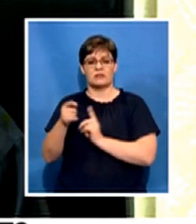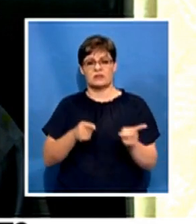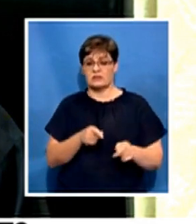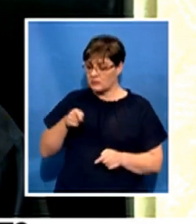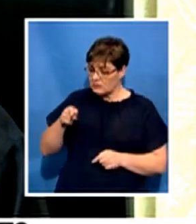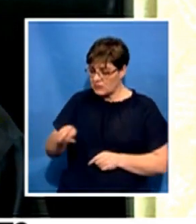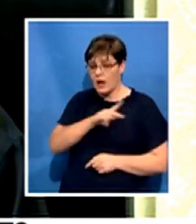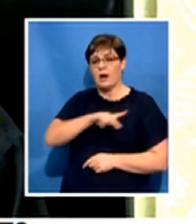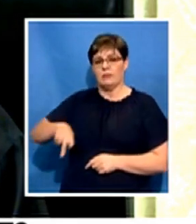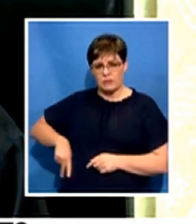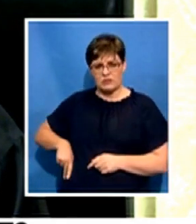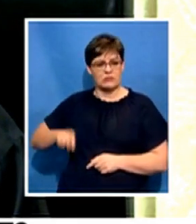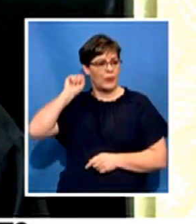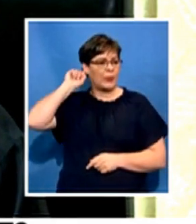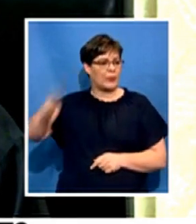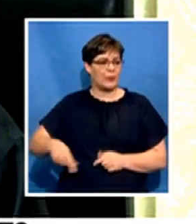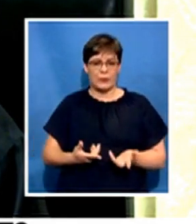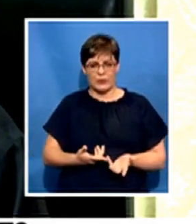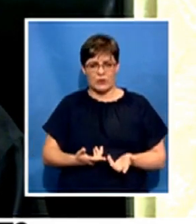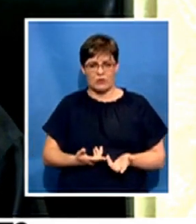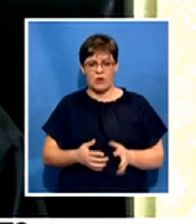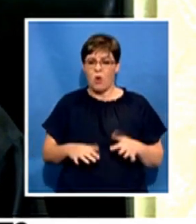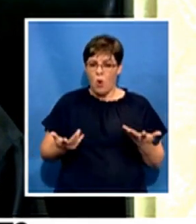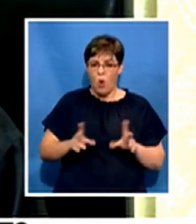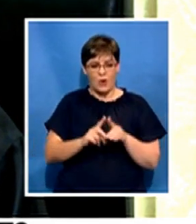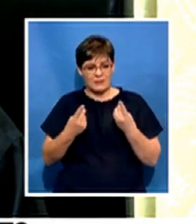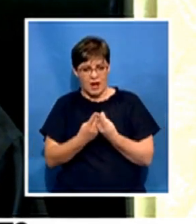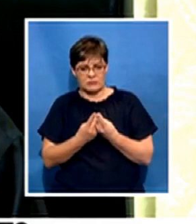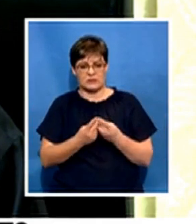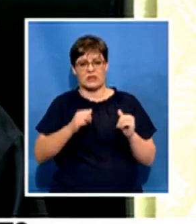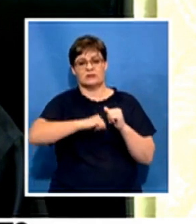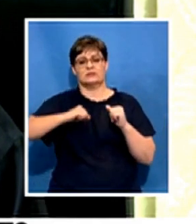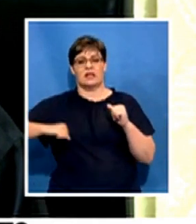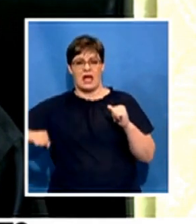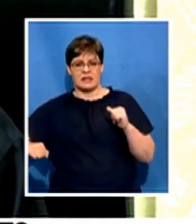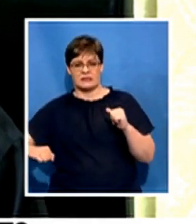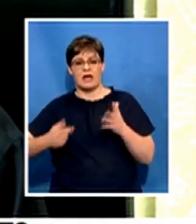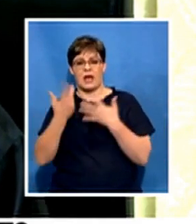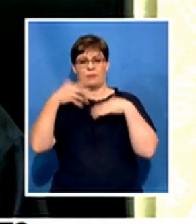or for the Department to delay indefinitely their implementation. This will lead